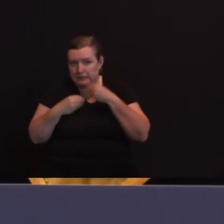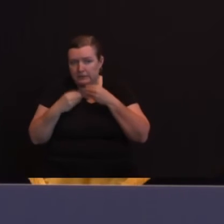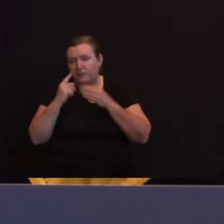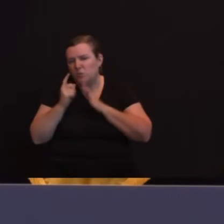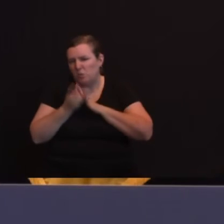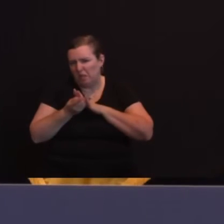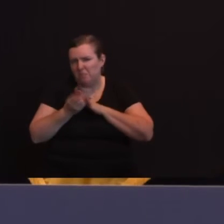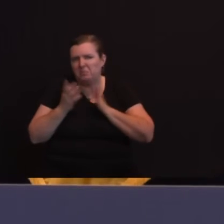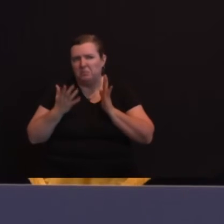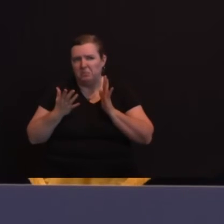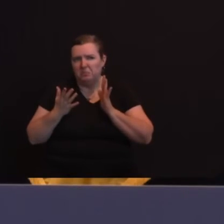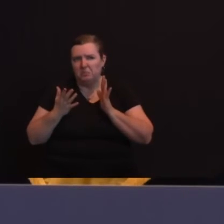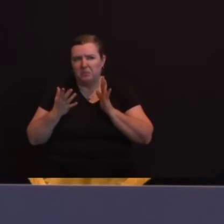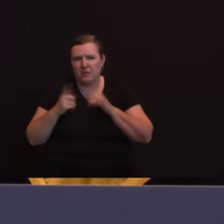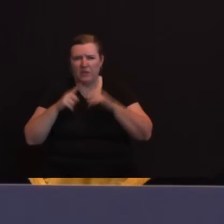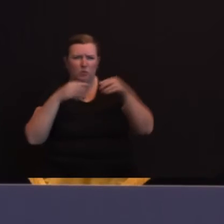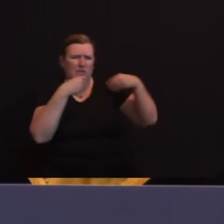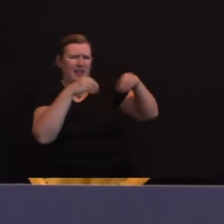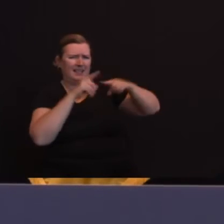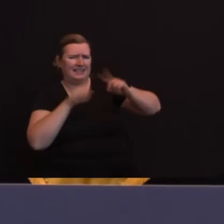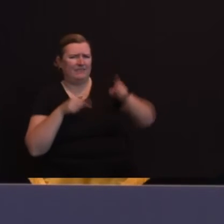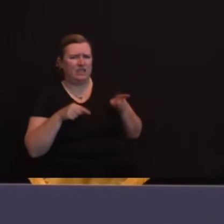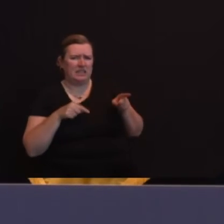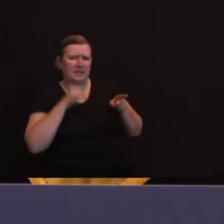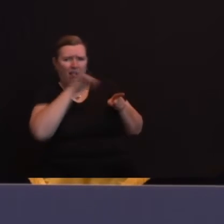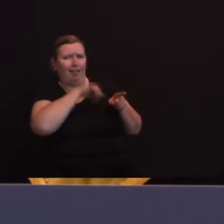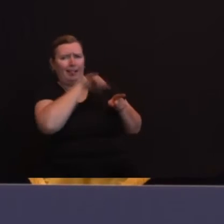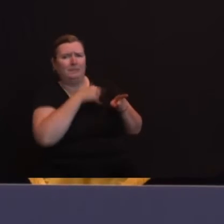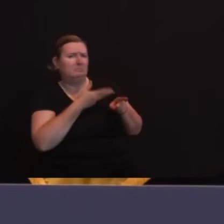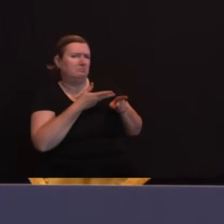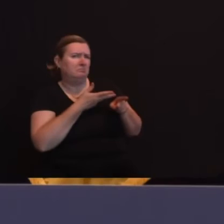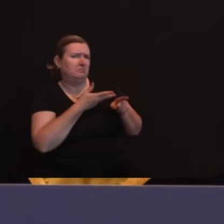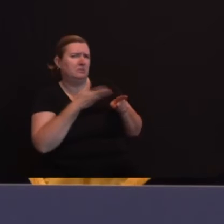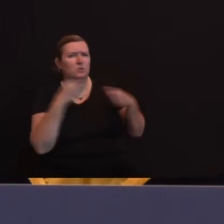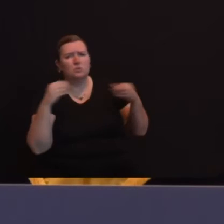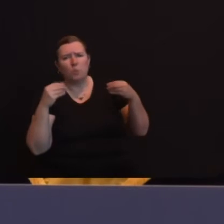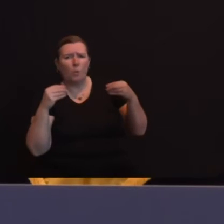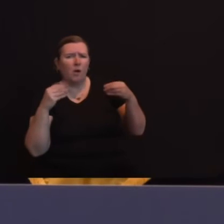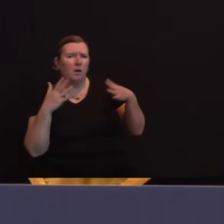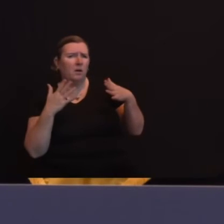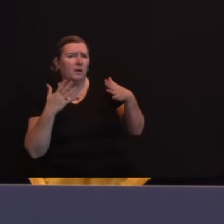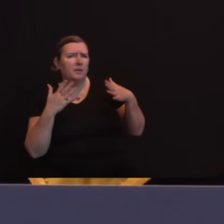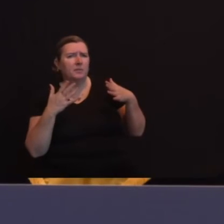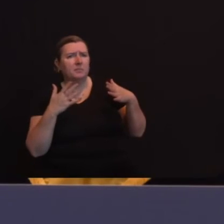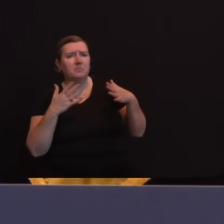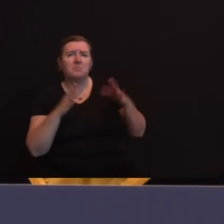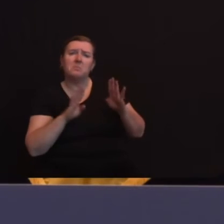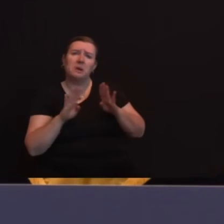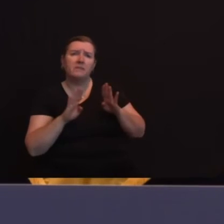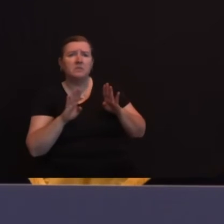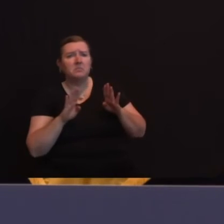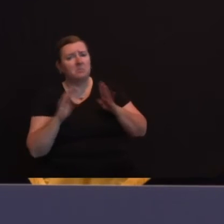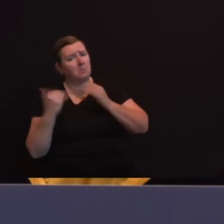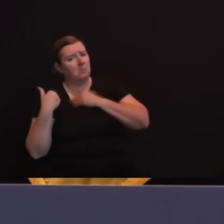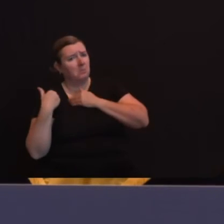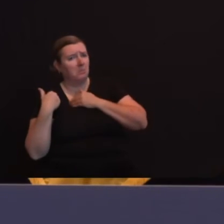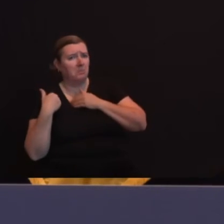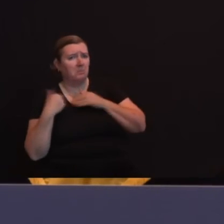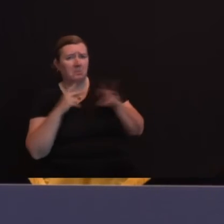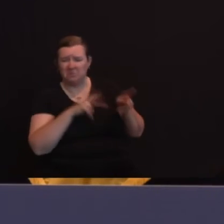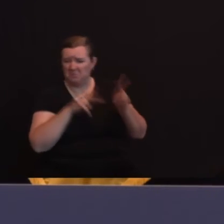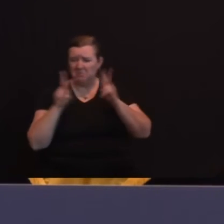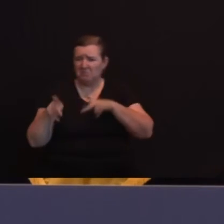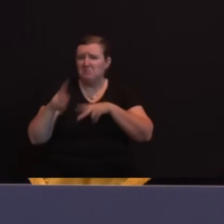in retail. Retail establishments have behaved, as have restaurants, by the way, incredibly responsibly. We need them to keep that